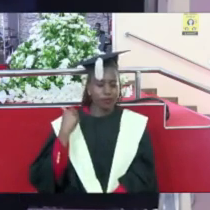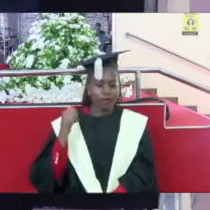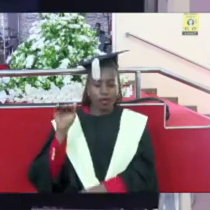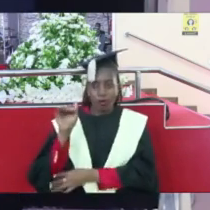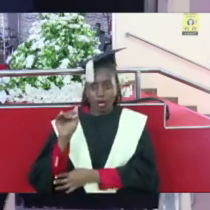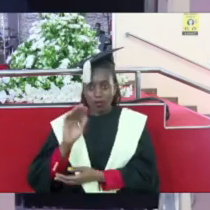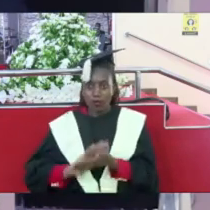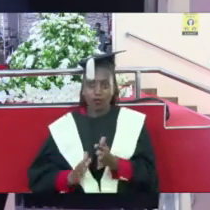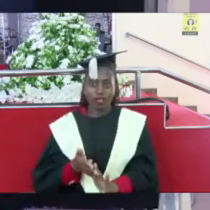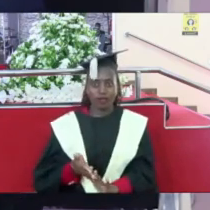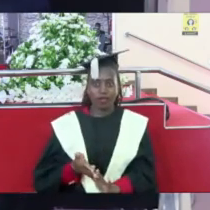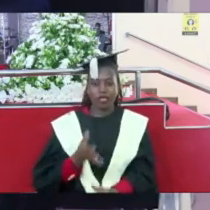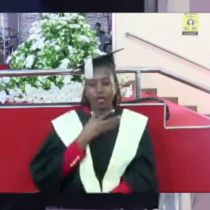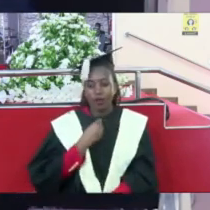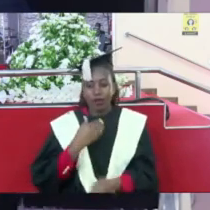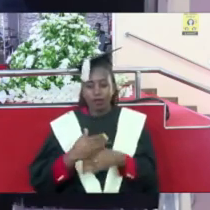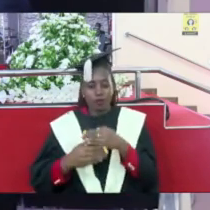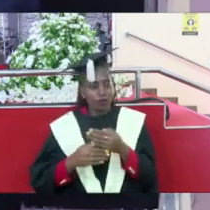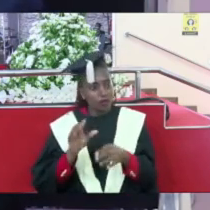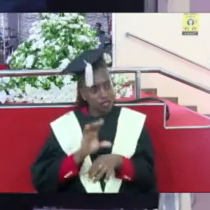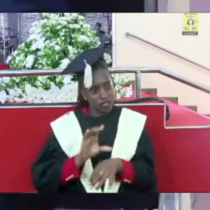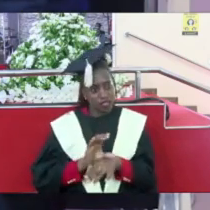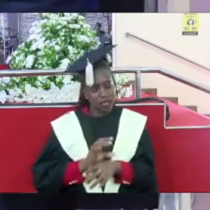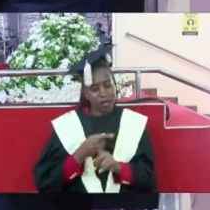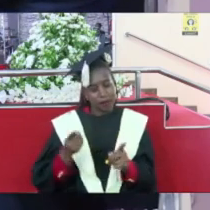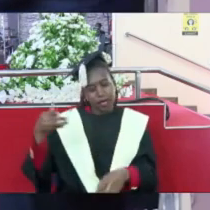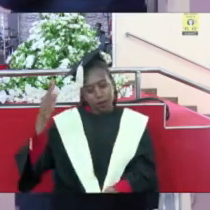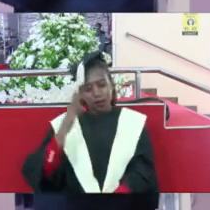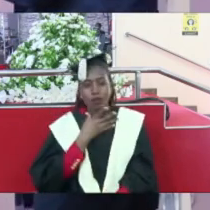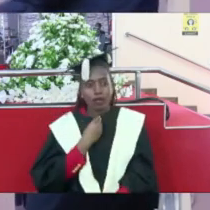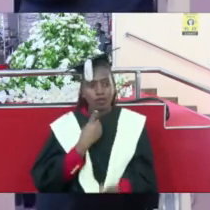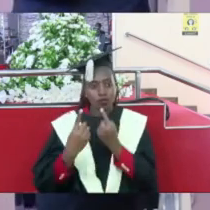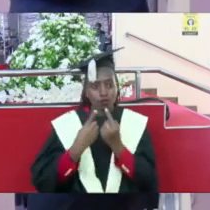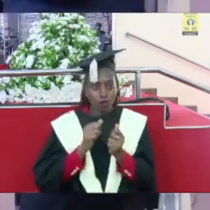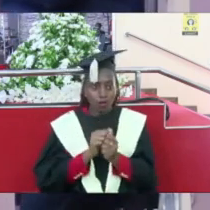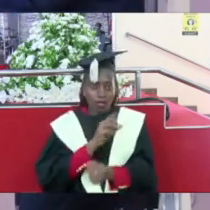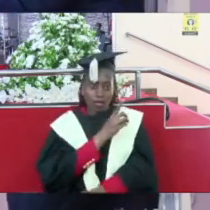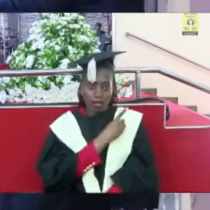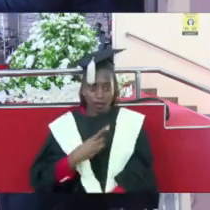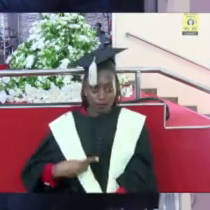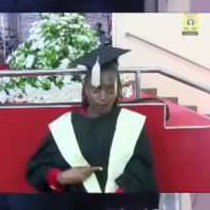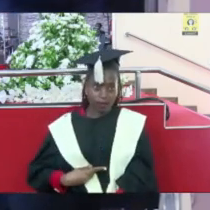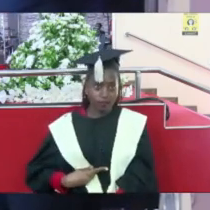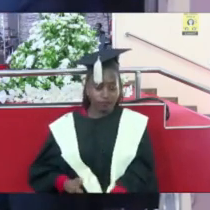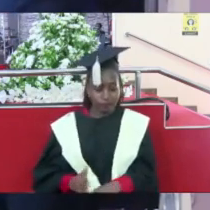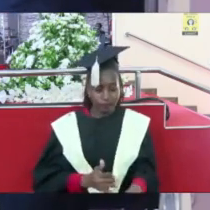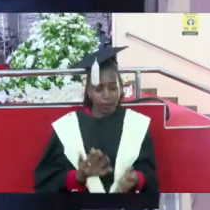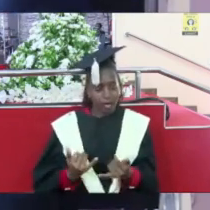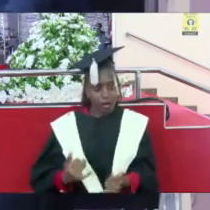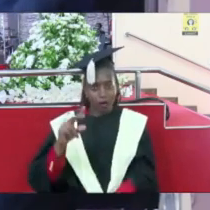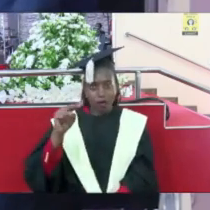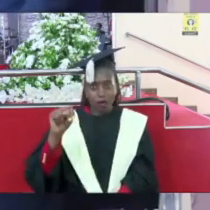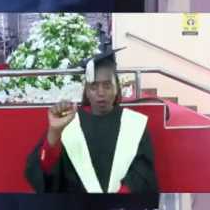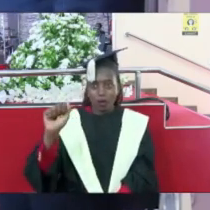child. But God wants to tell David. So Nathan goes to David. Give him